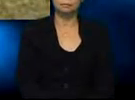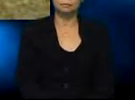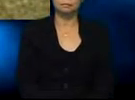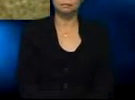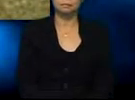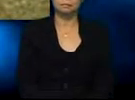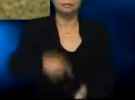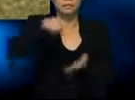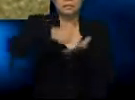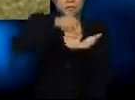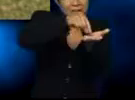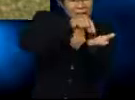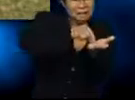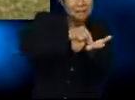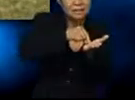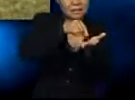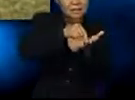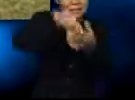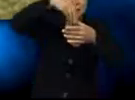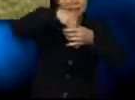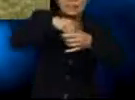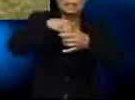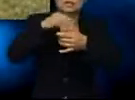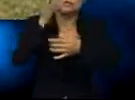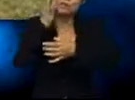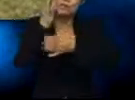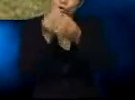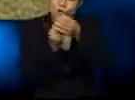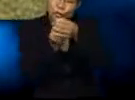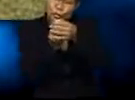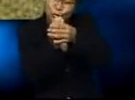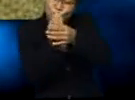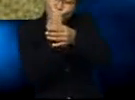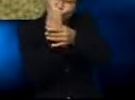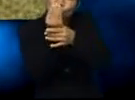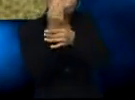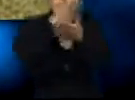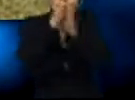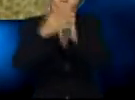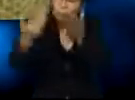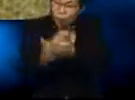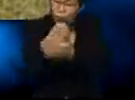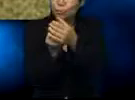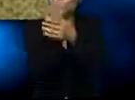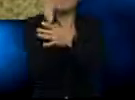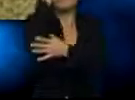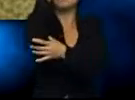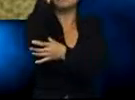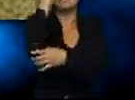The seed inside the fruit will grow to become a new plant.